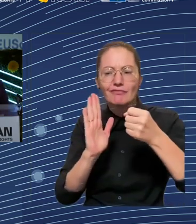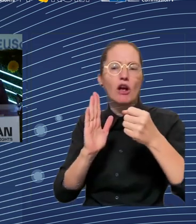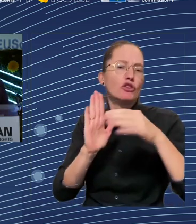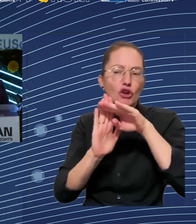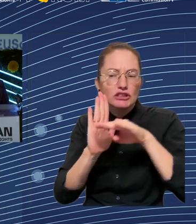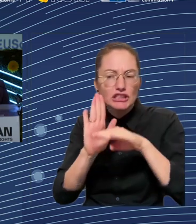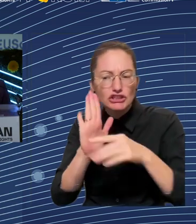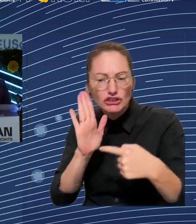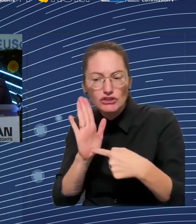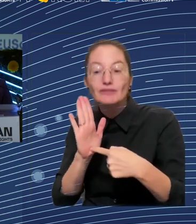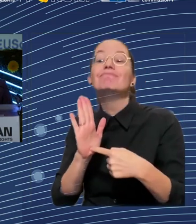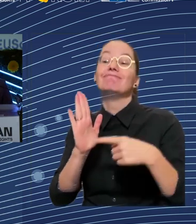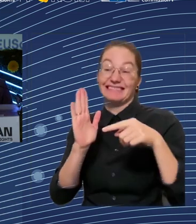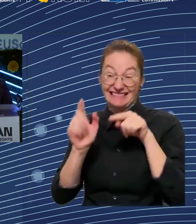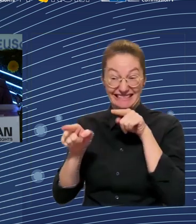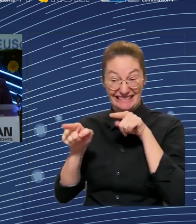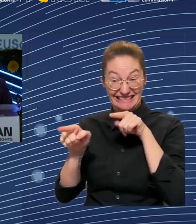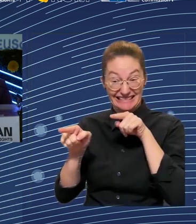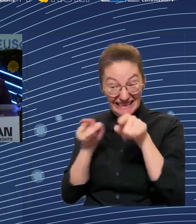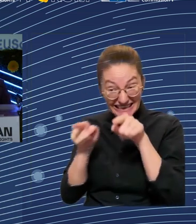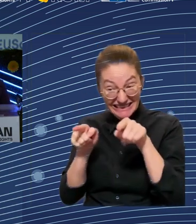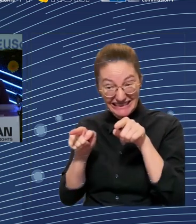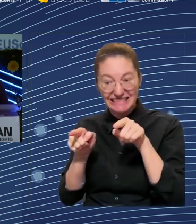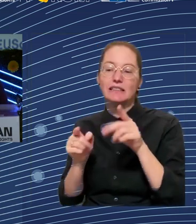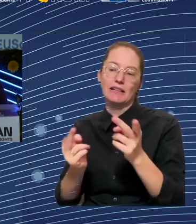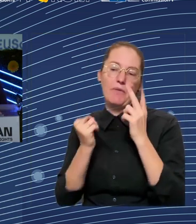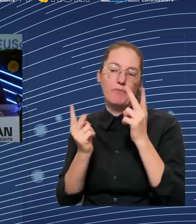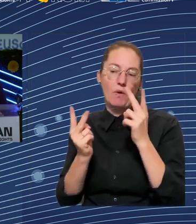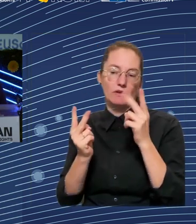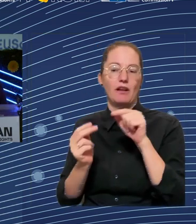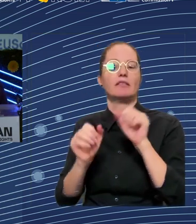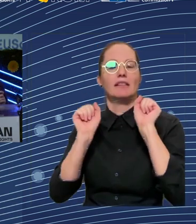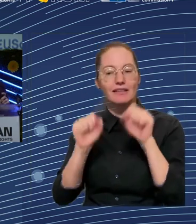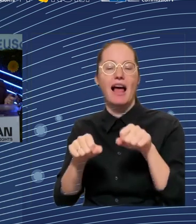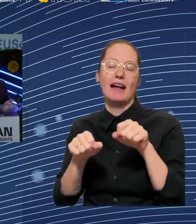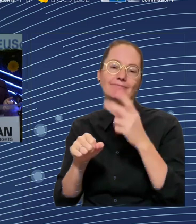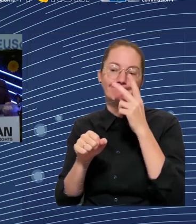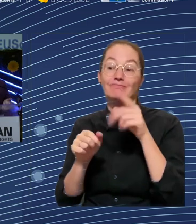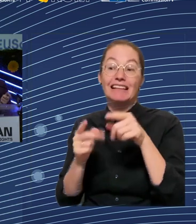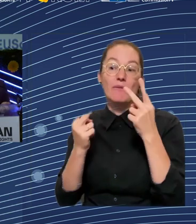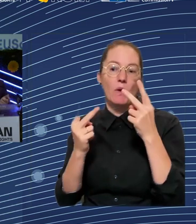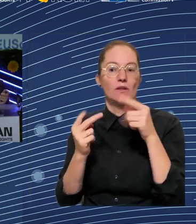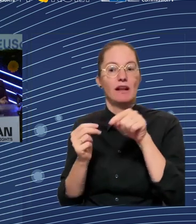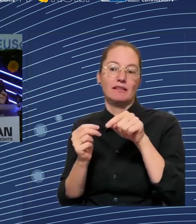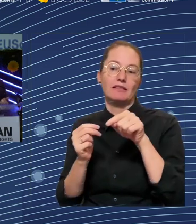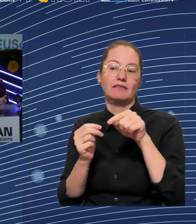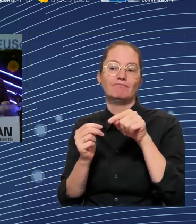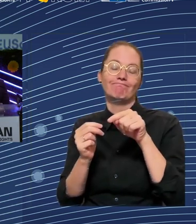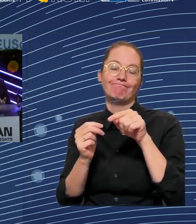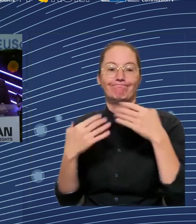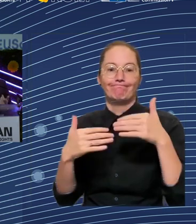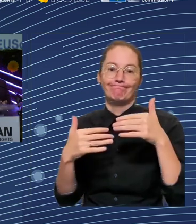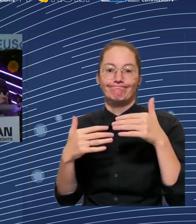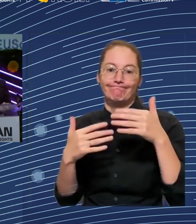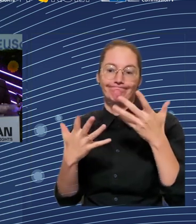occupations based on the 2021 European Working Conditions Telephone Survey. And job strain reflects six different dimensions